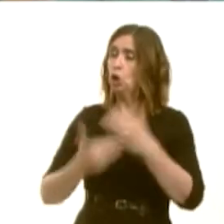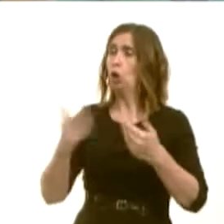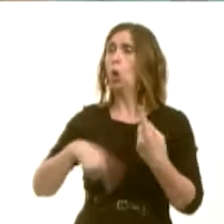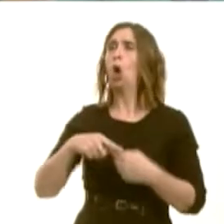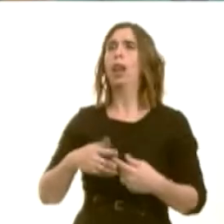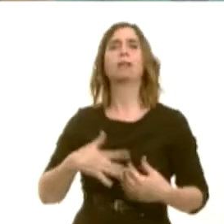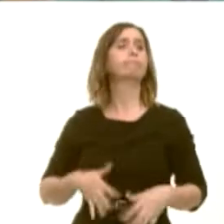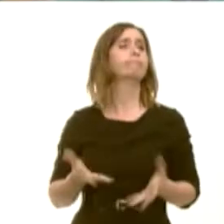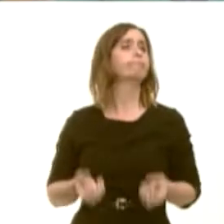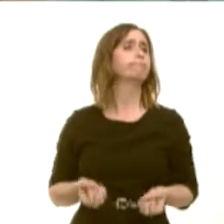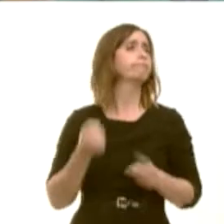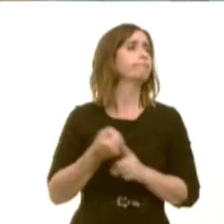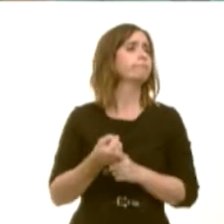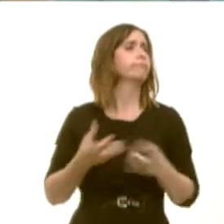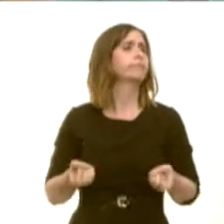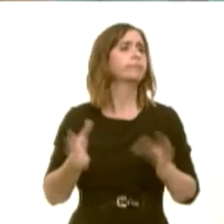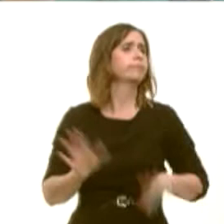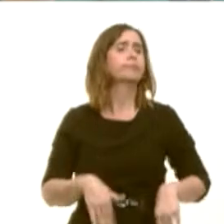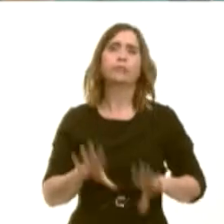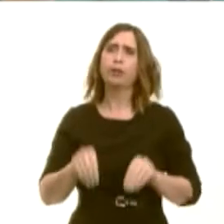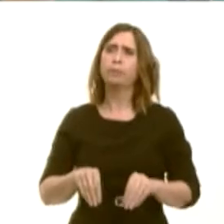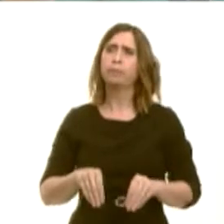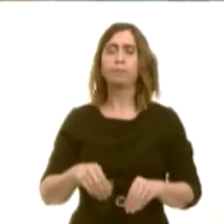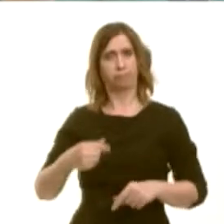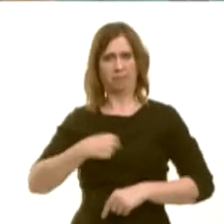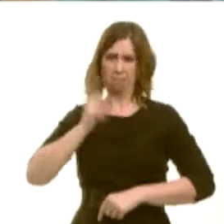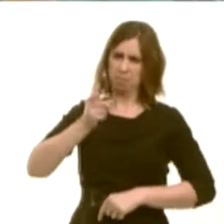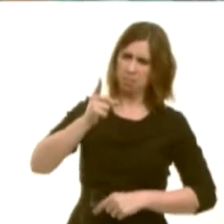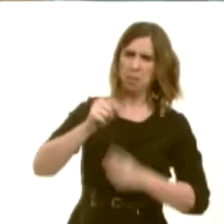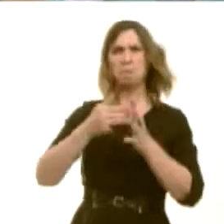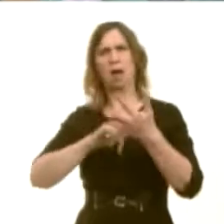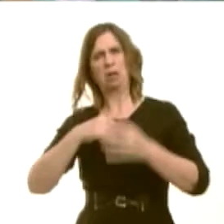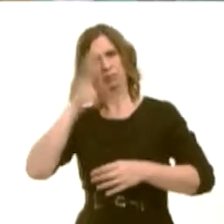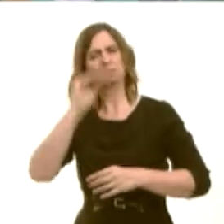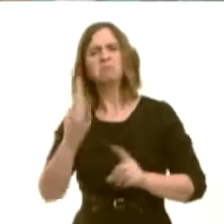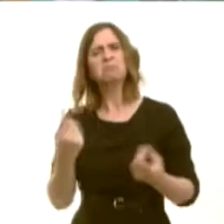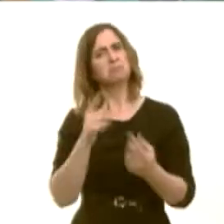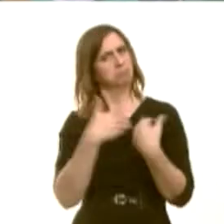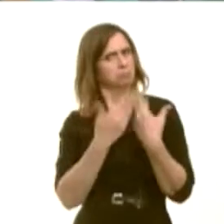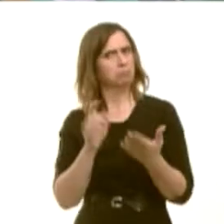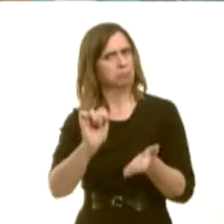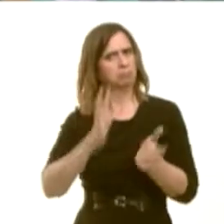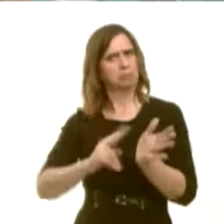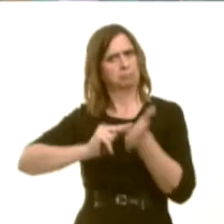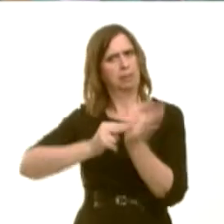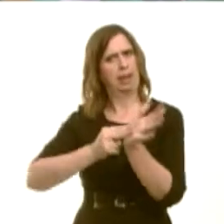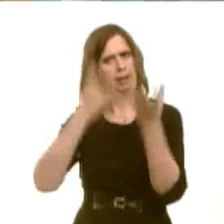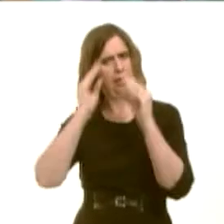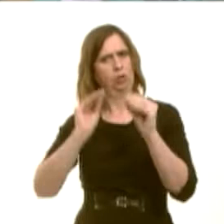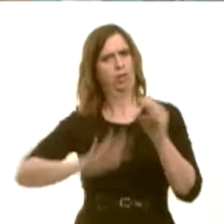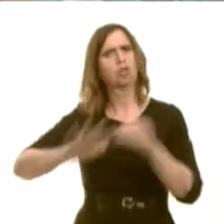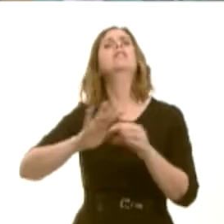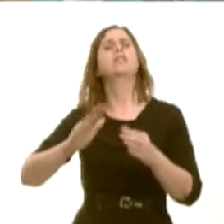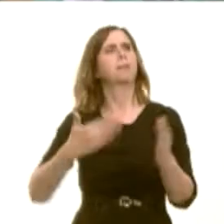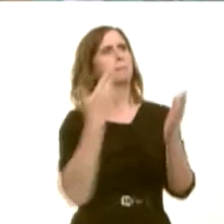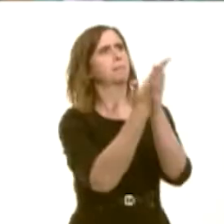Powys. It's not a matter, we're not telling Powys what they can and cannot do, but it is up to Powys to plan for education in their area, and then, of course, bid for